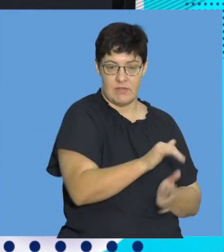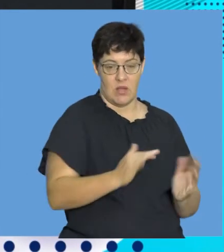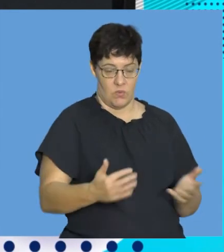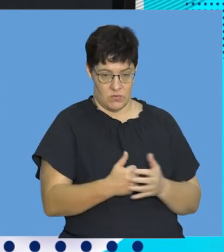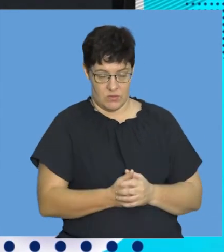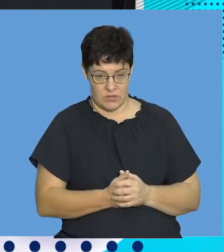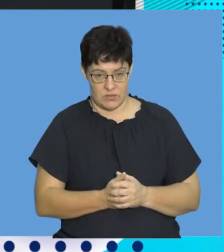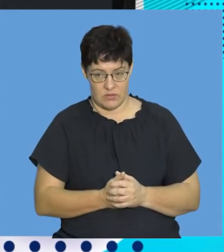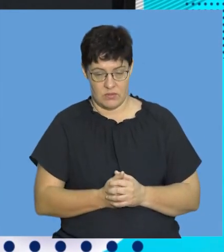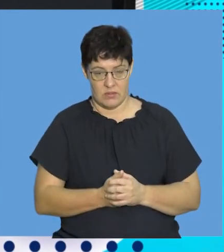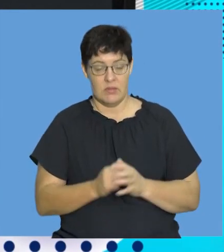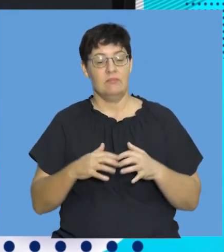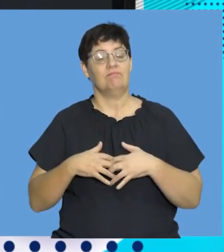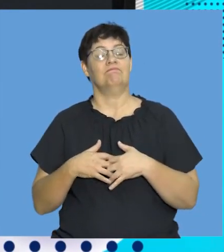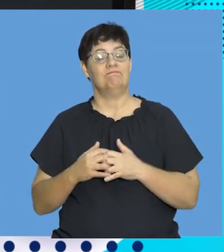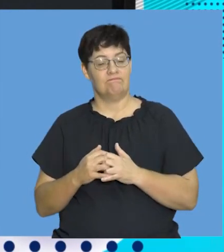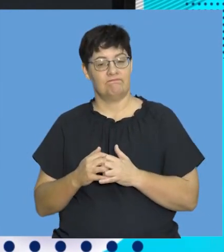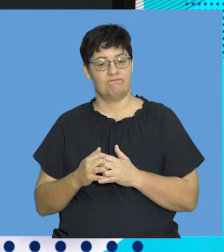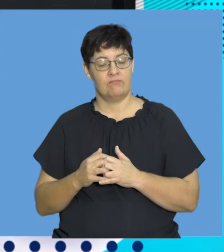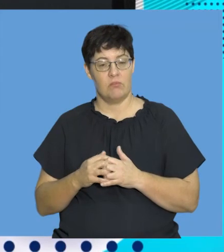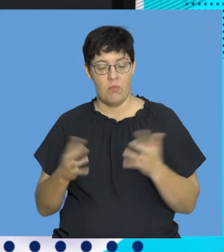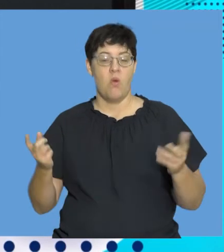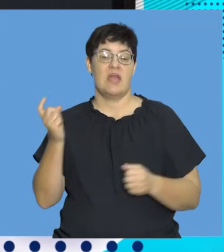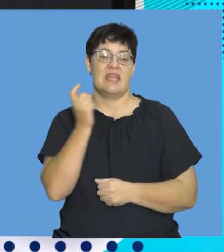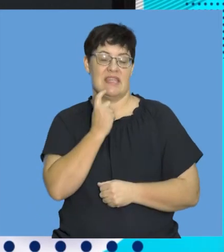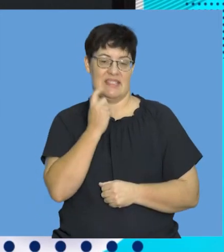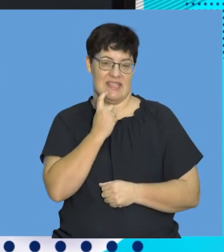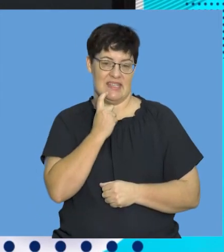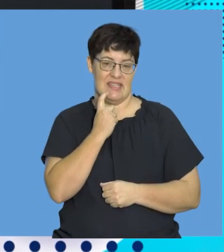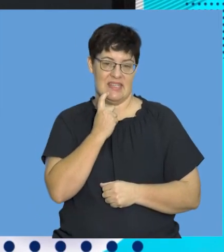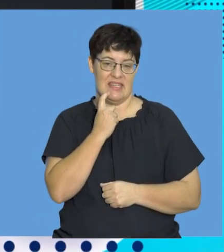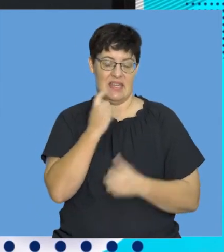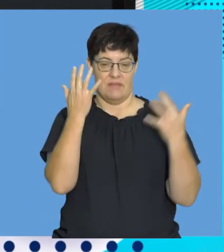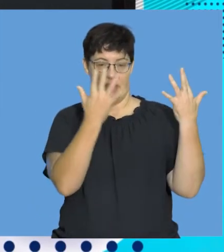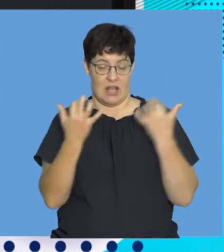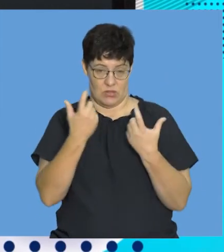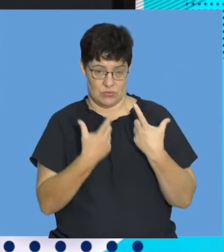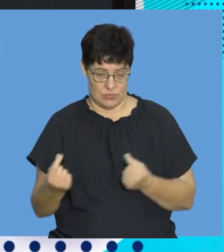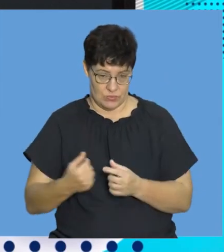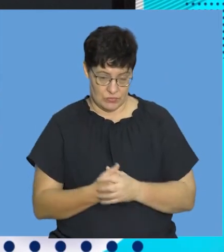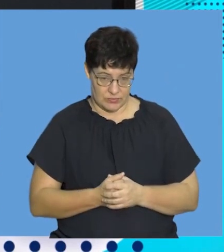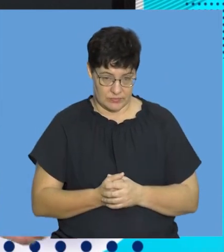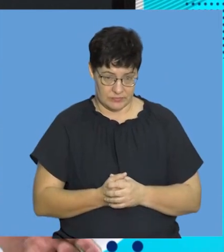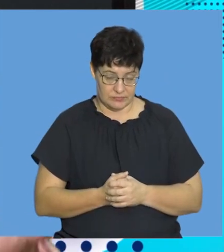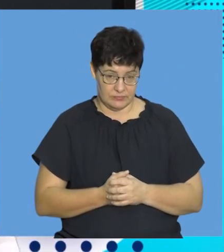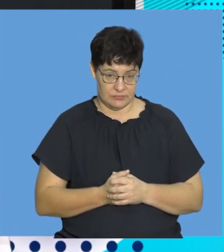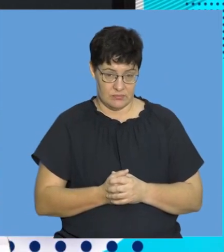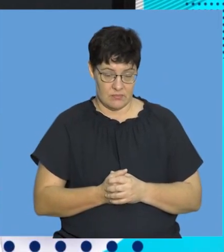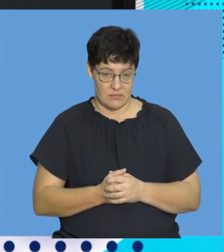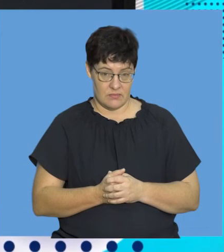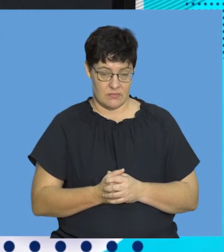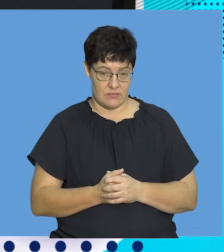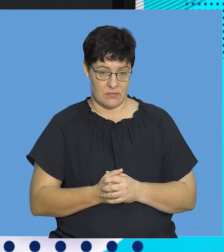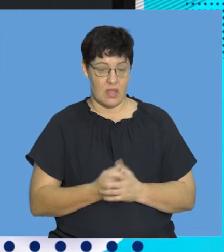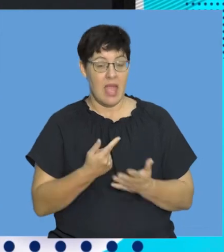out for you so that it makes it easier when you are doing your calculation. So keep this in mind when you are doing your debtors